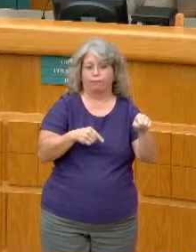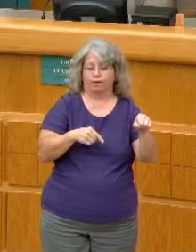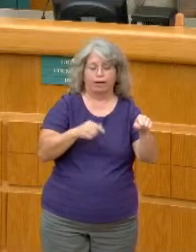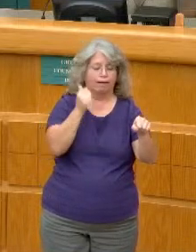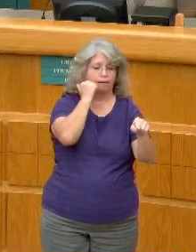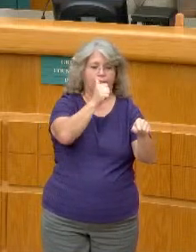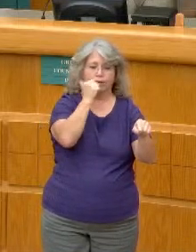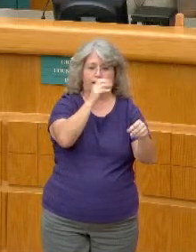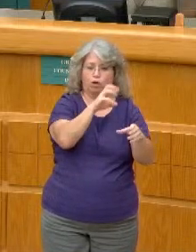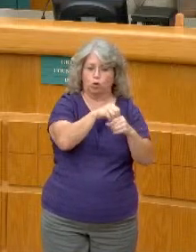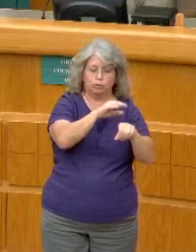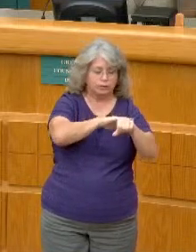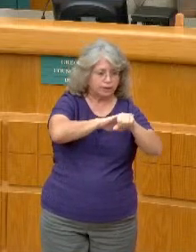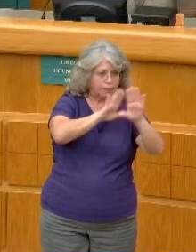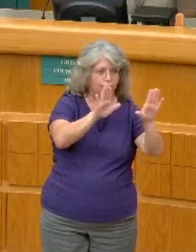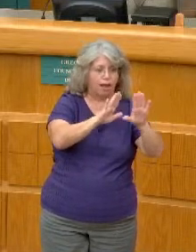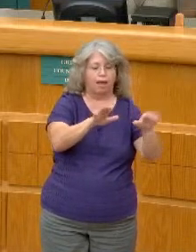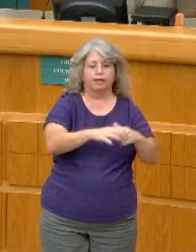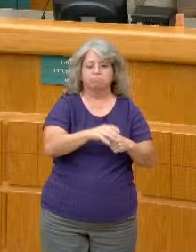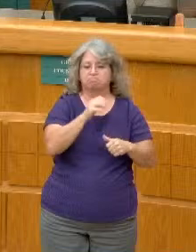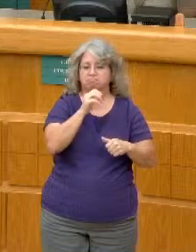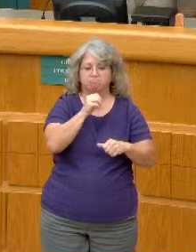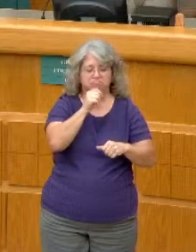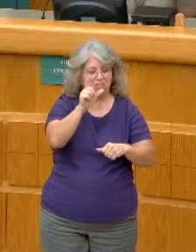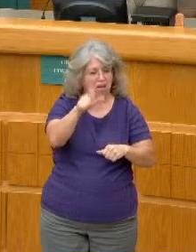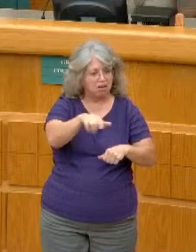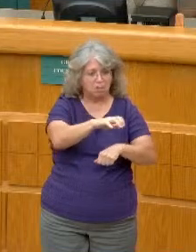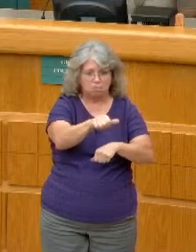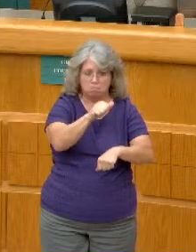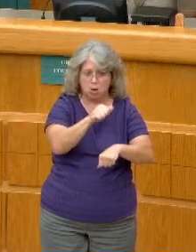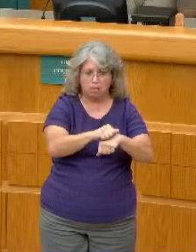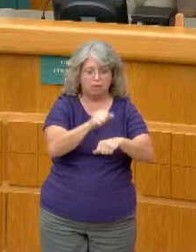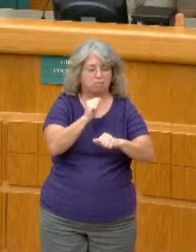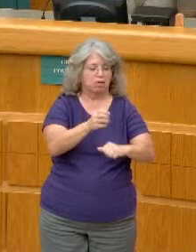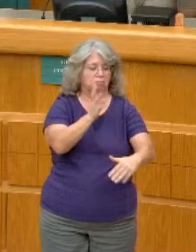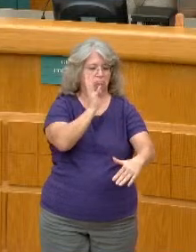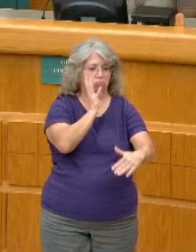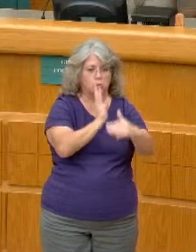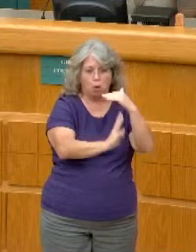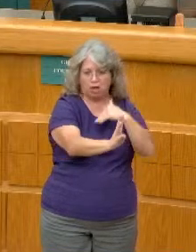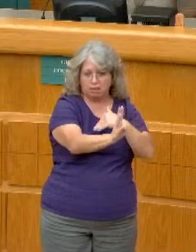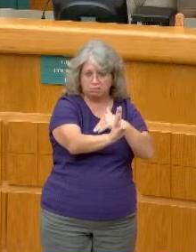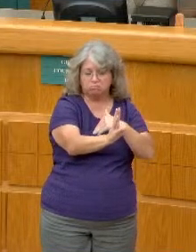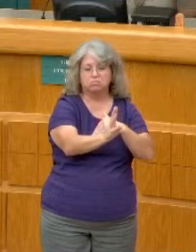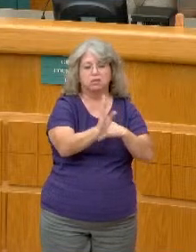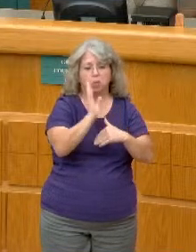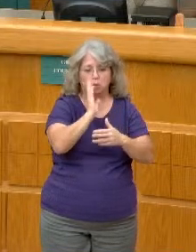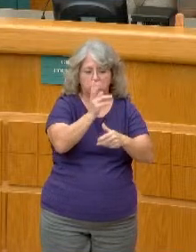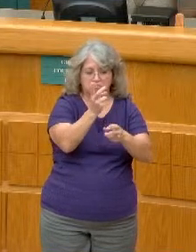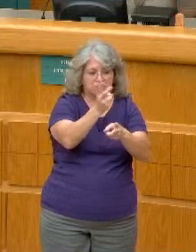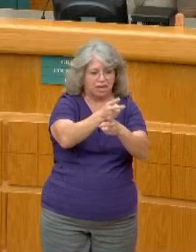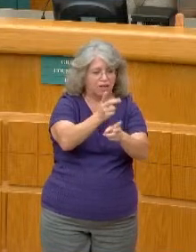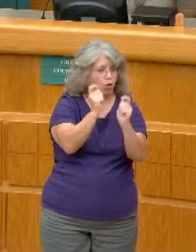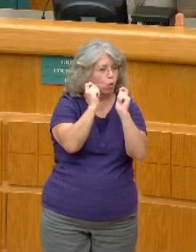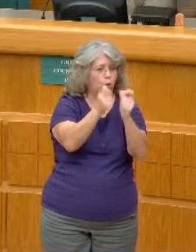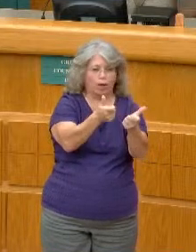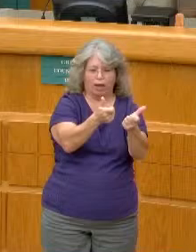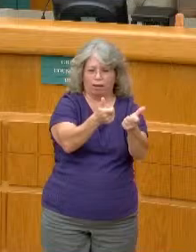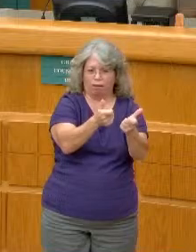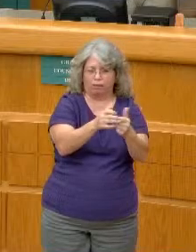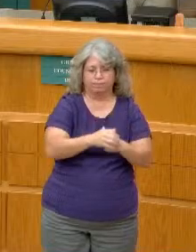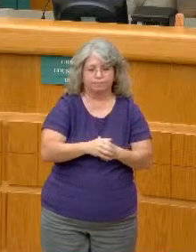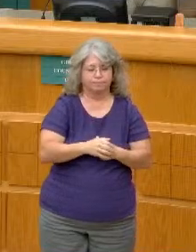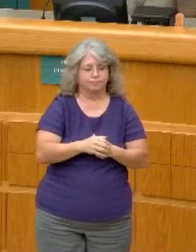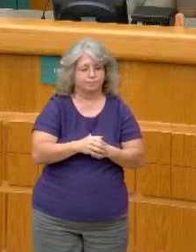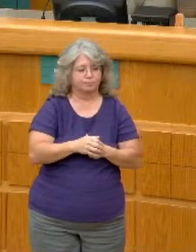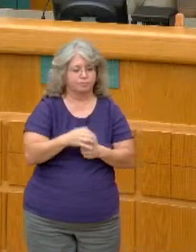I can't make it, because we're open every day, including Sundays. You do not need to have an appointment. You could just walk in and we help you and